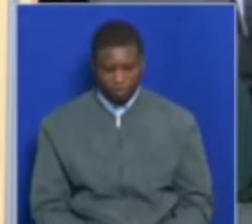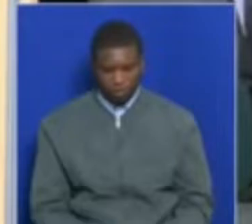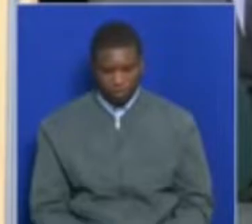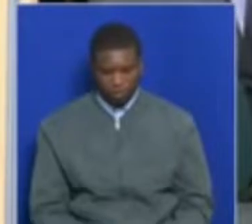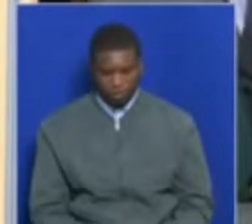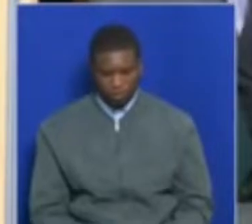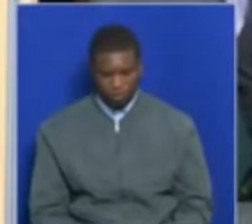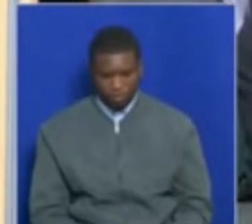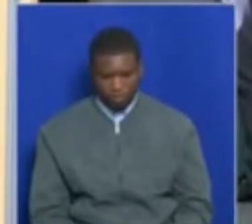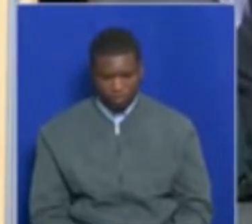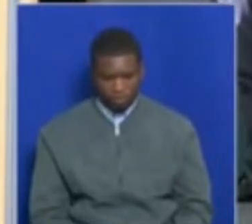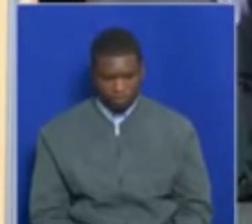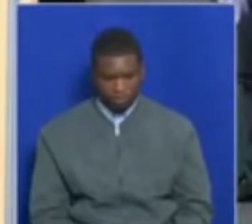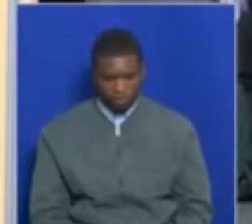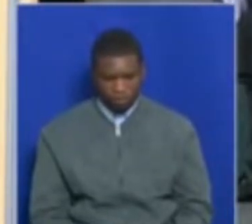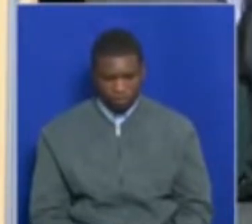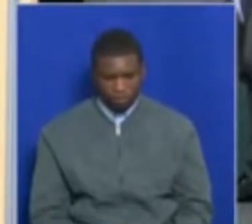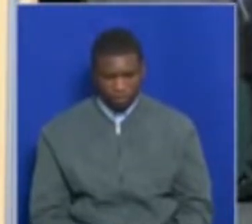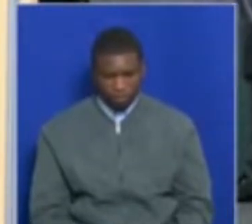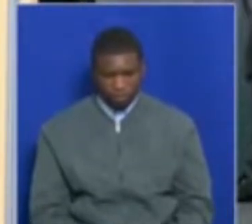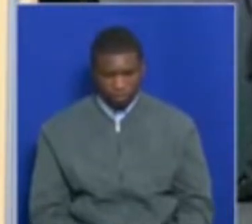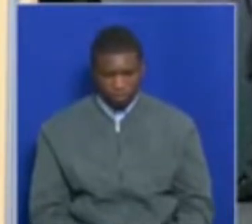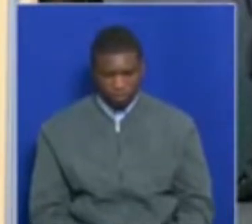on silent or off. Thank you.